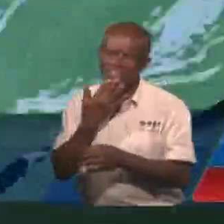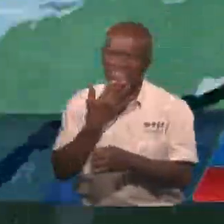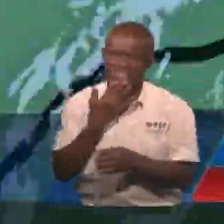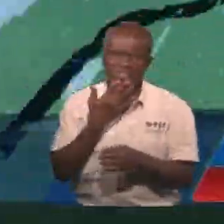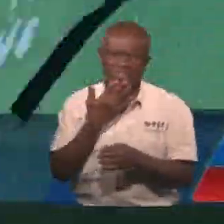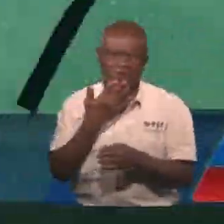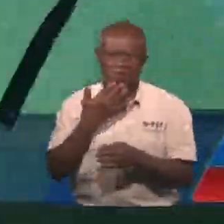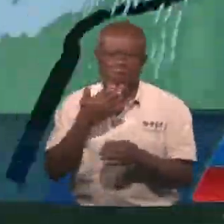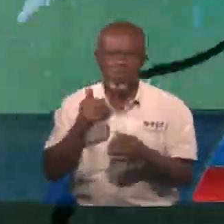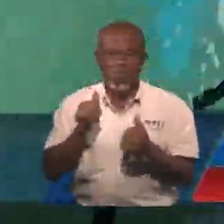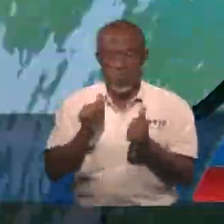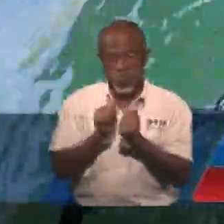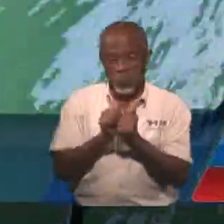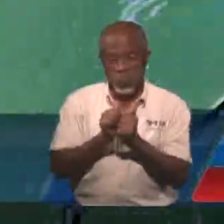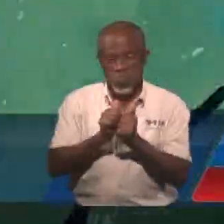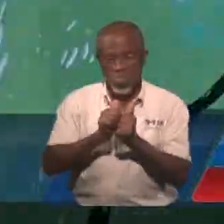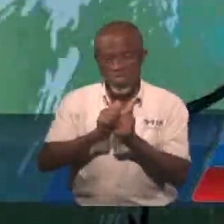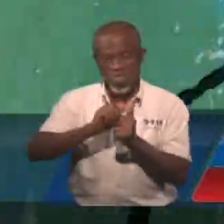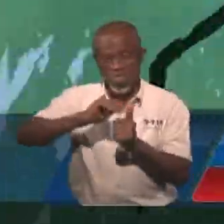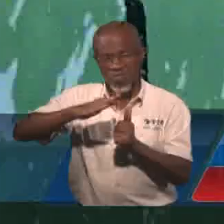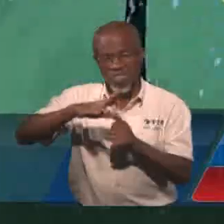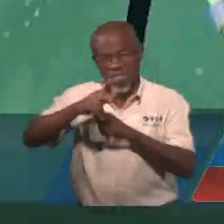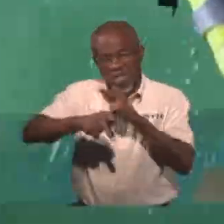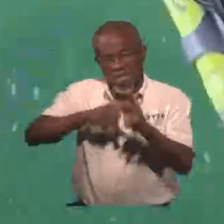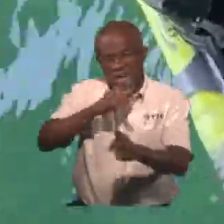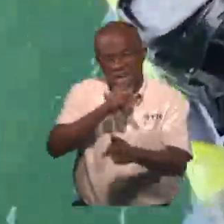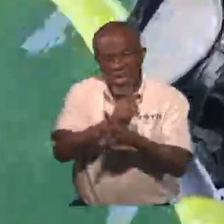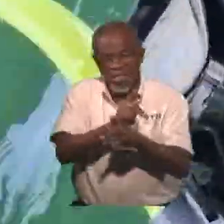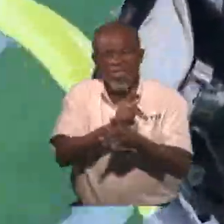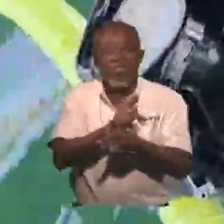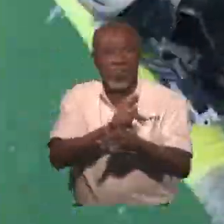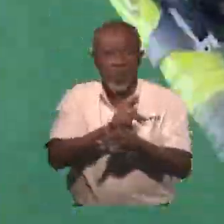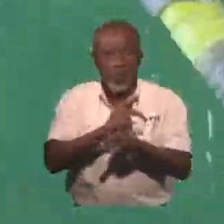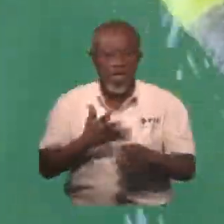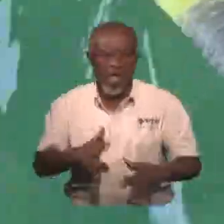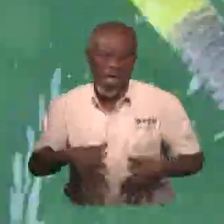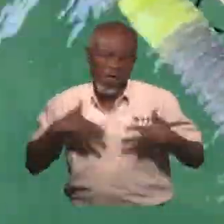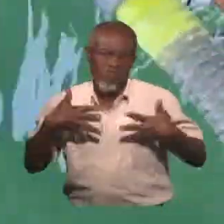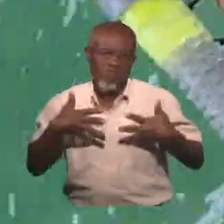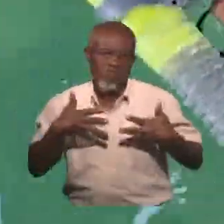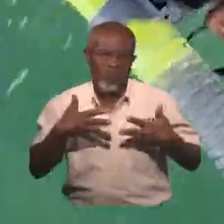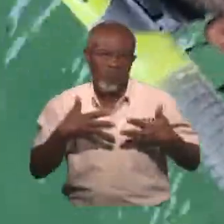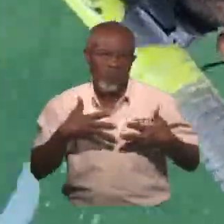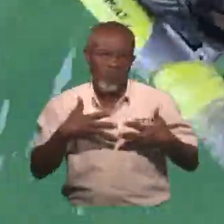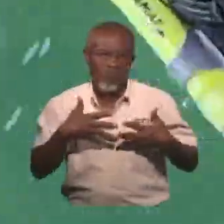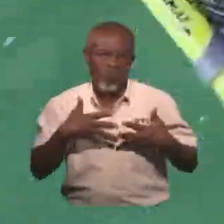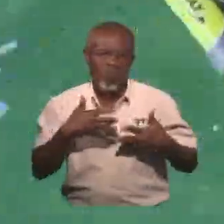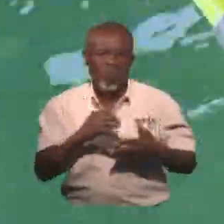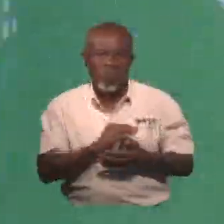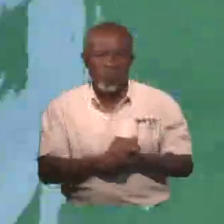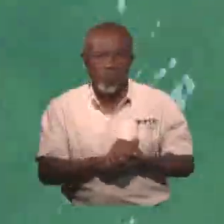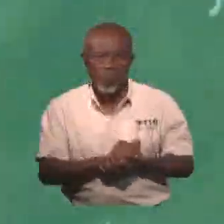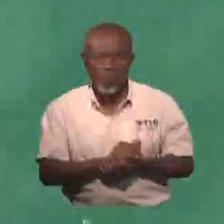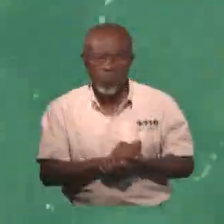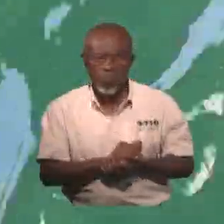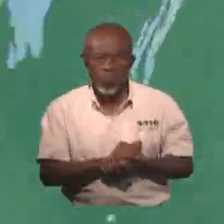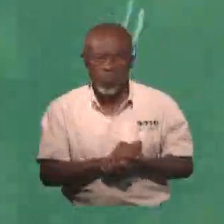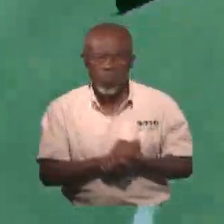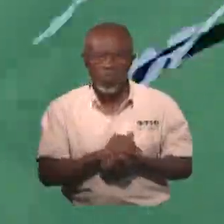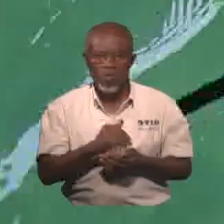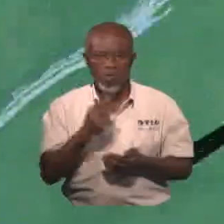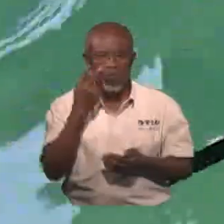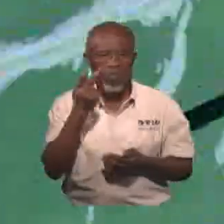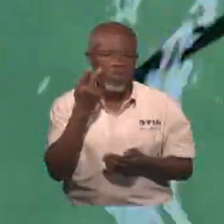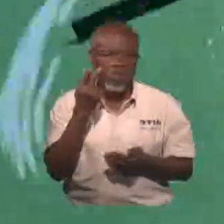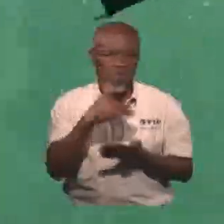invertebrates, sponges, feathodusters, hermit crabs, and some of the specimens that we have in the bucket there, you'll share some of